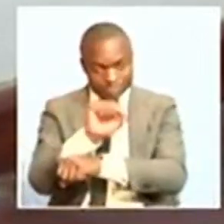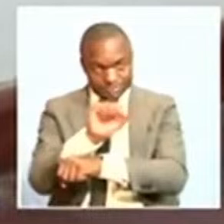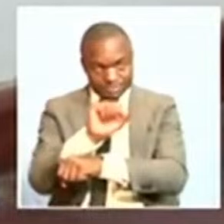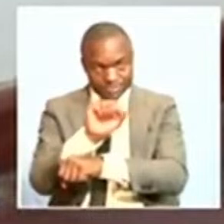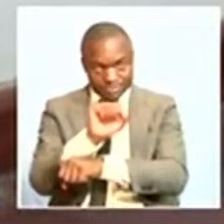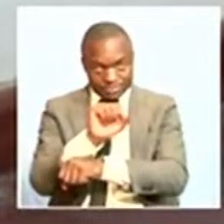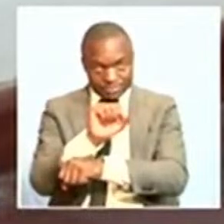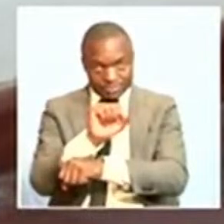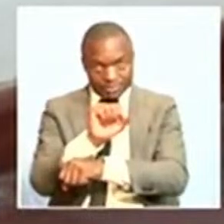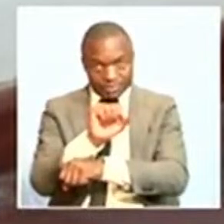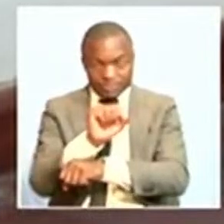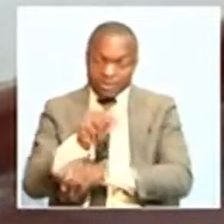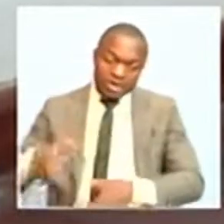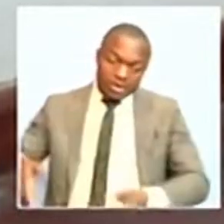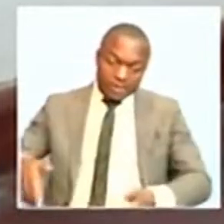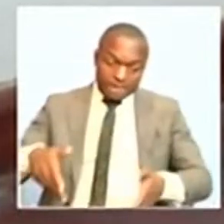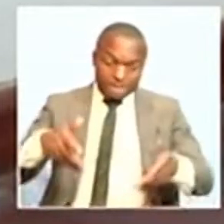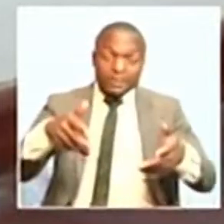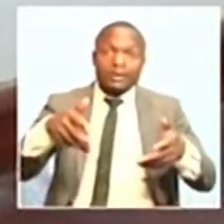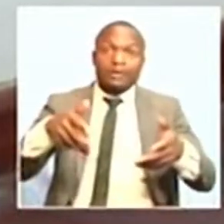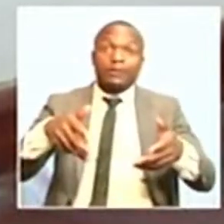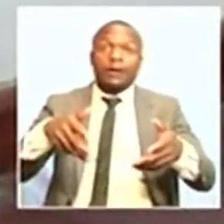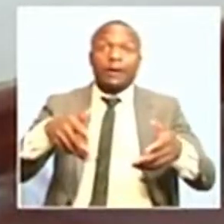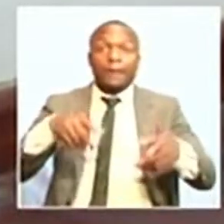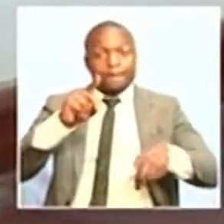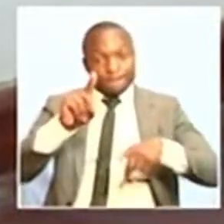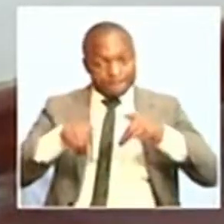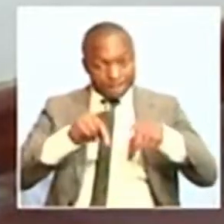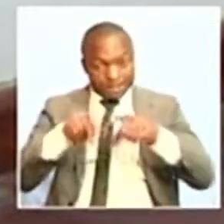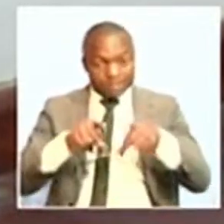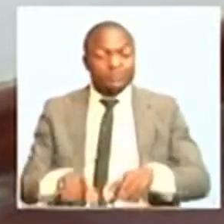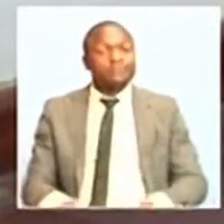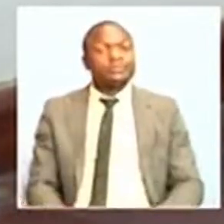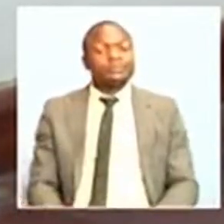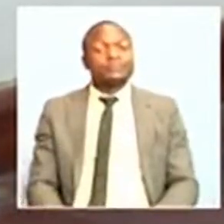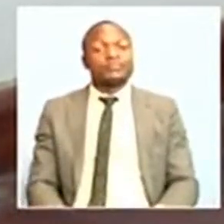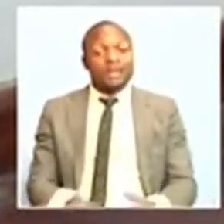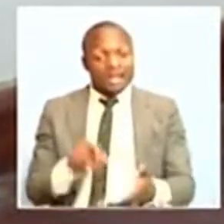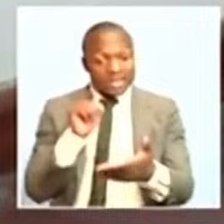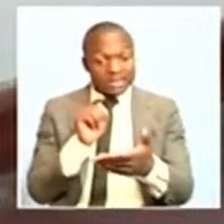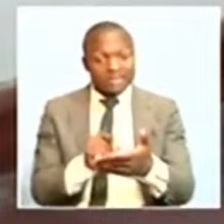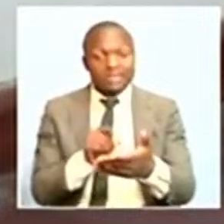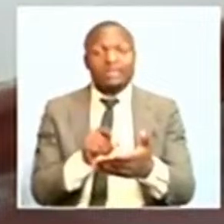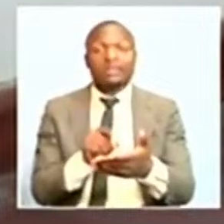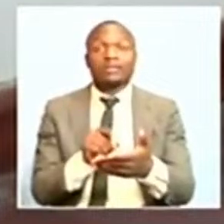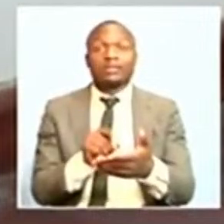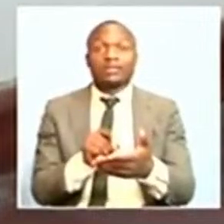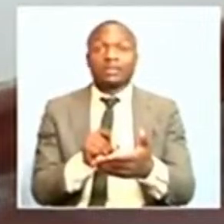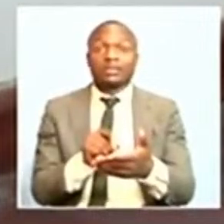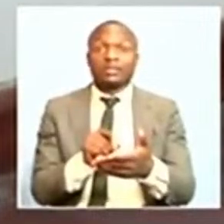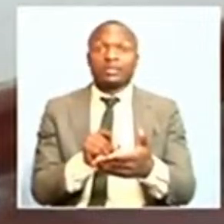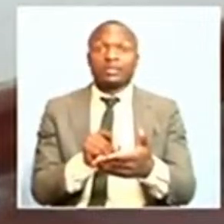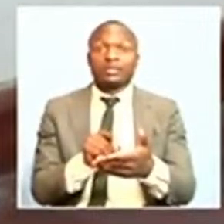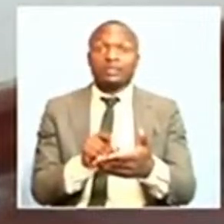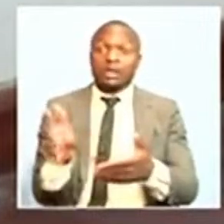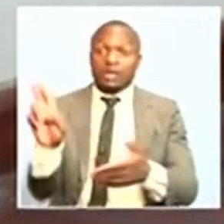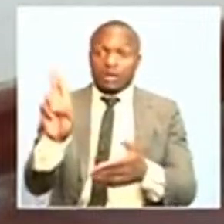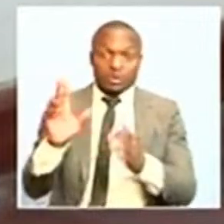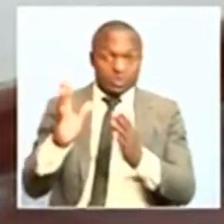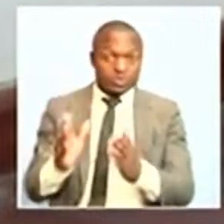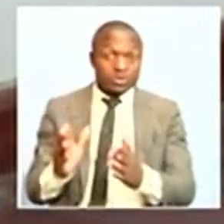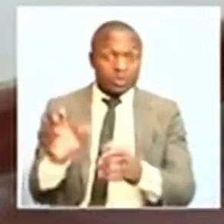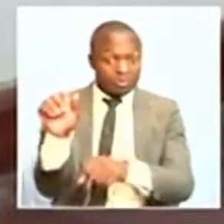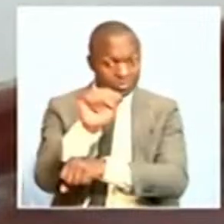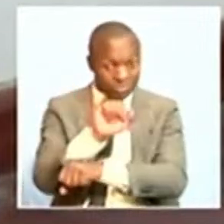of persons. So currently, Chair, these operators of these motor vehicles for the carriage